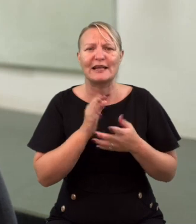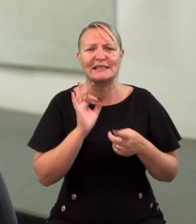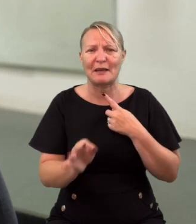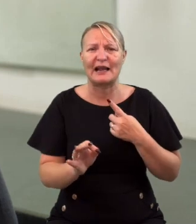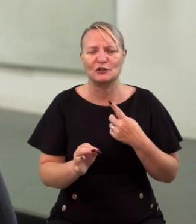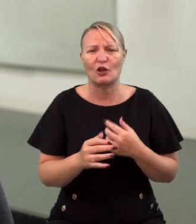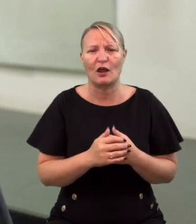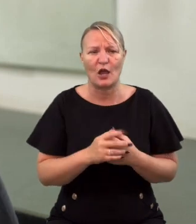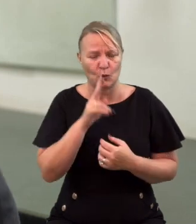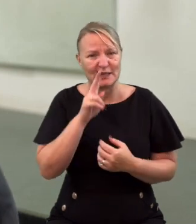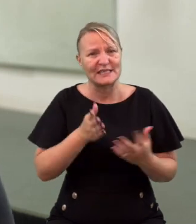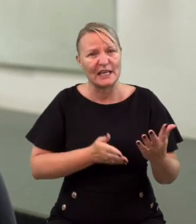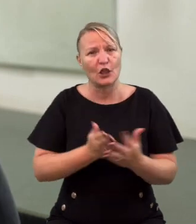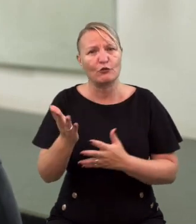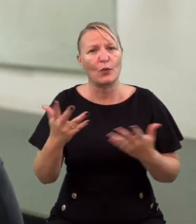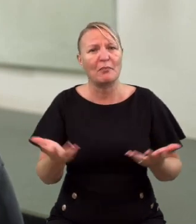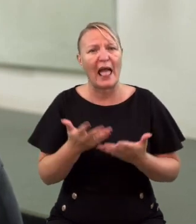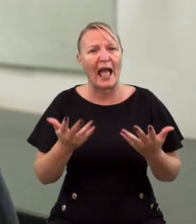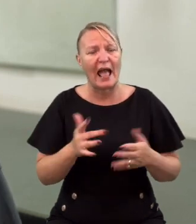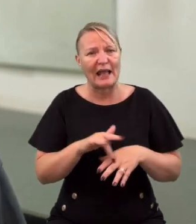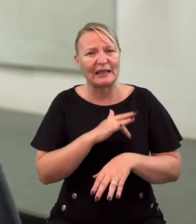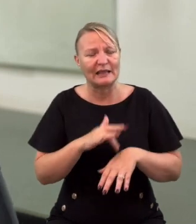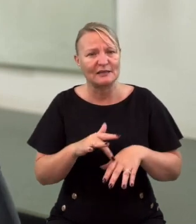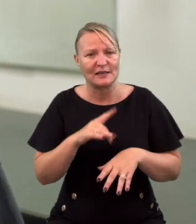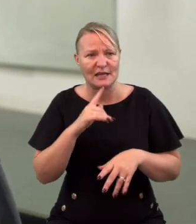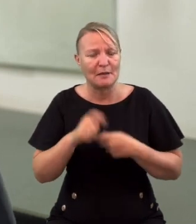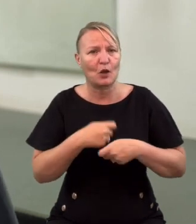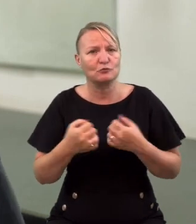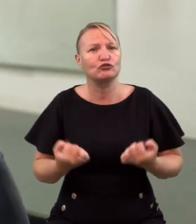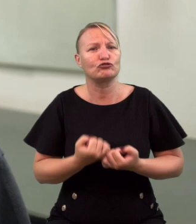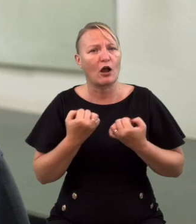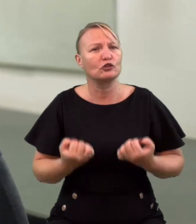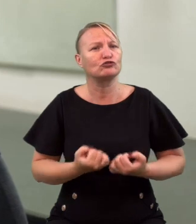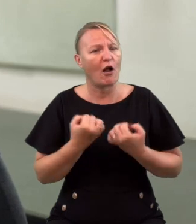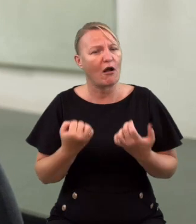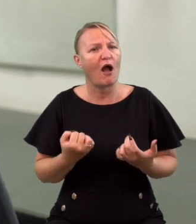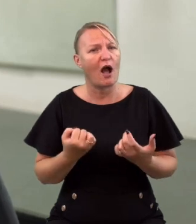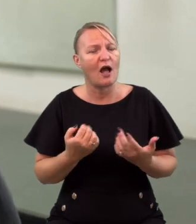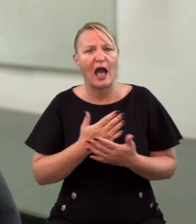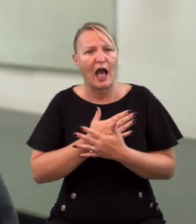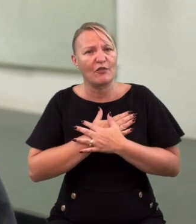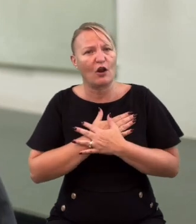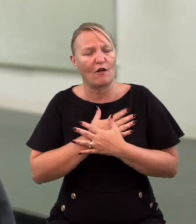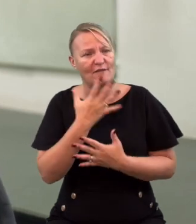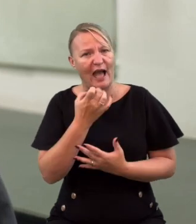like as the play goes on, it just keeps getting stronger and stronger, and the love